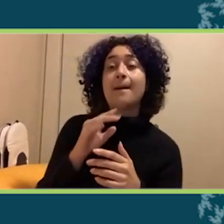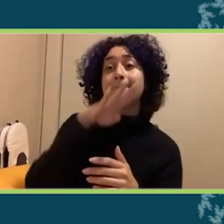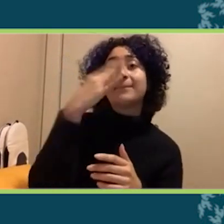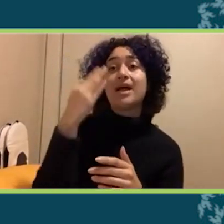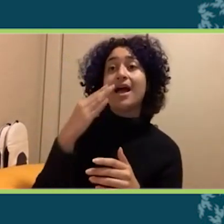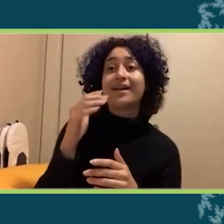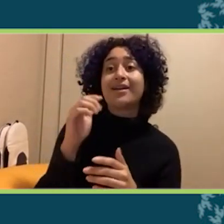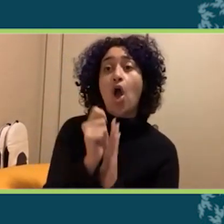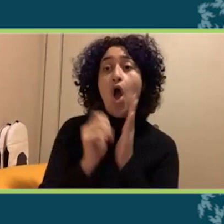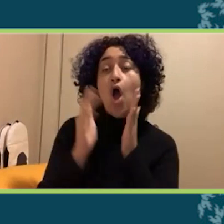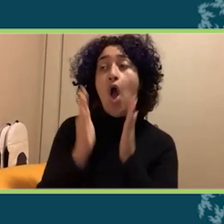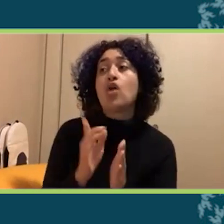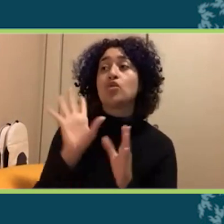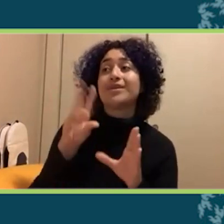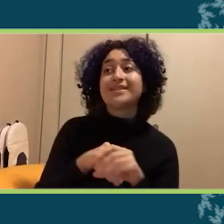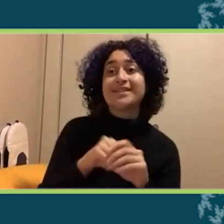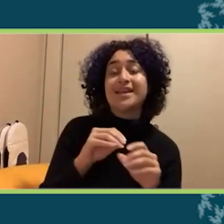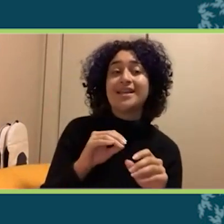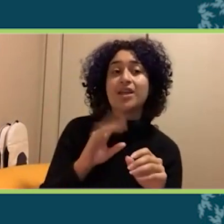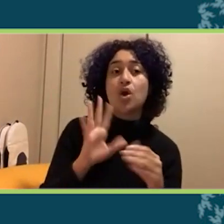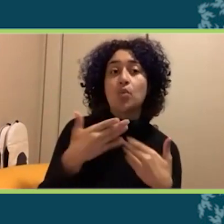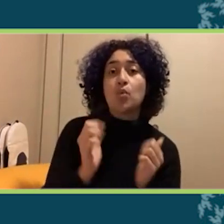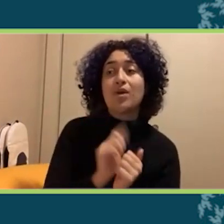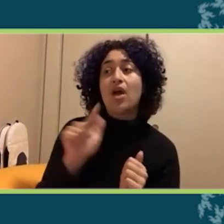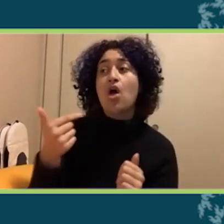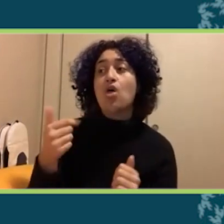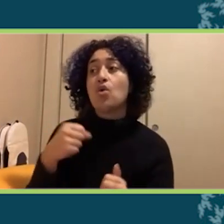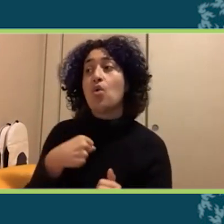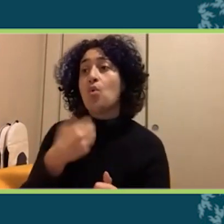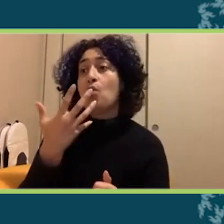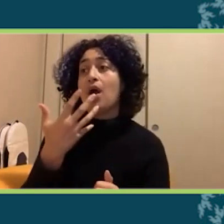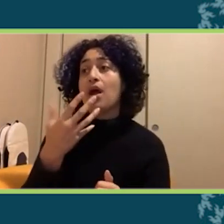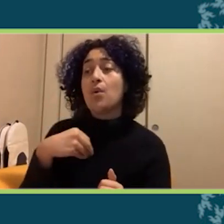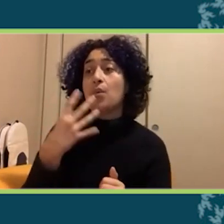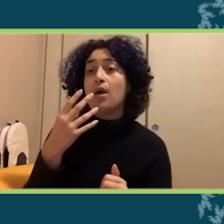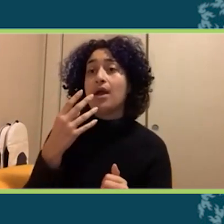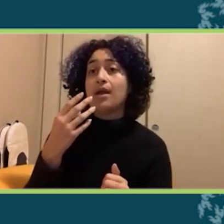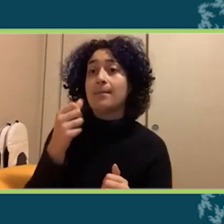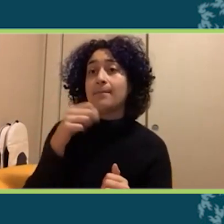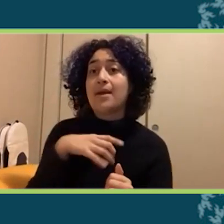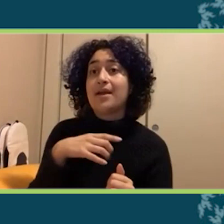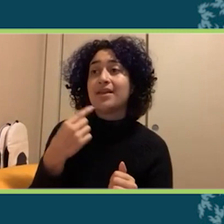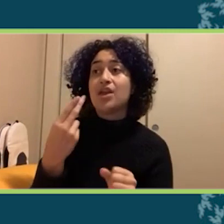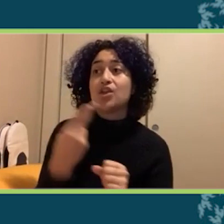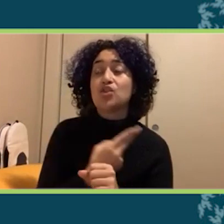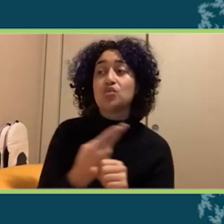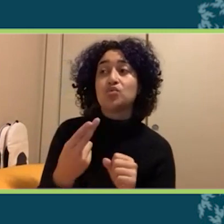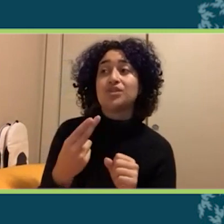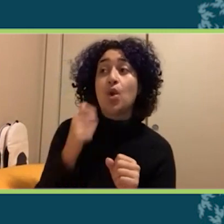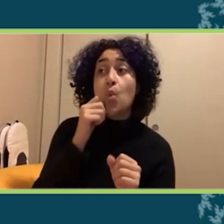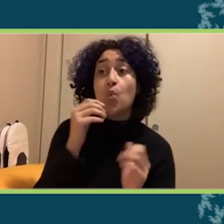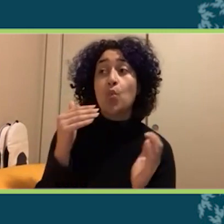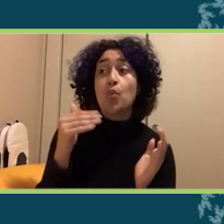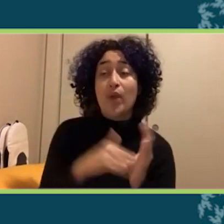white men, and they referred to her in a nut dog whistle, a full-blown racialized term. And